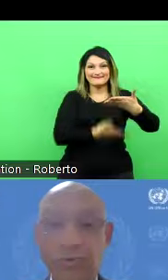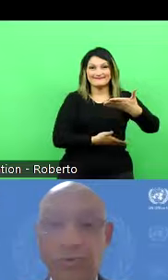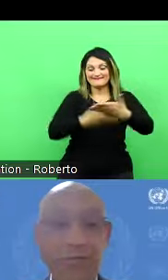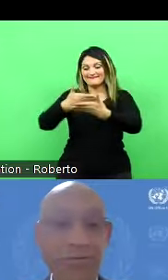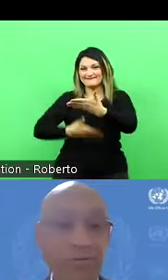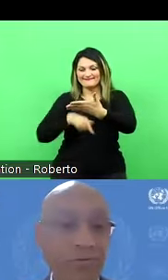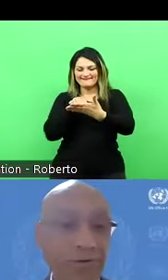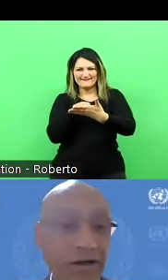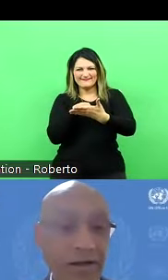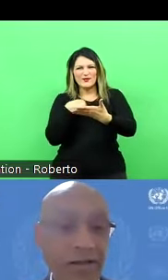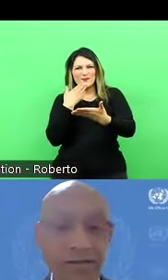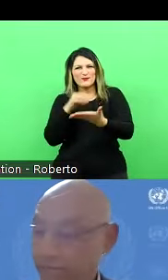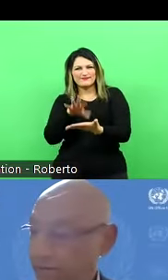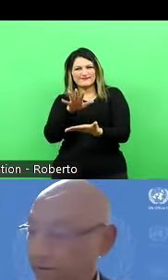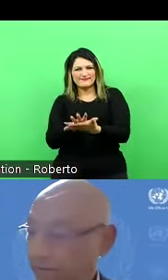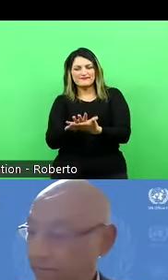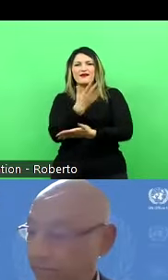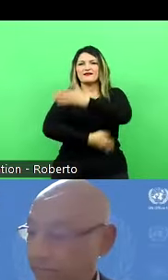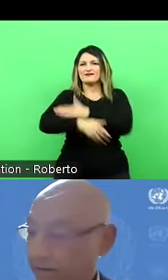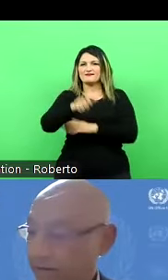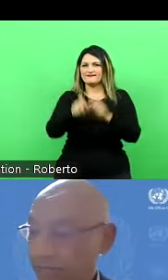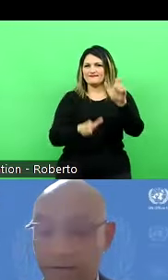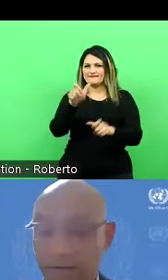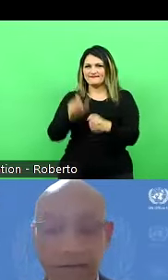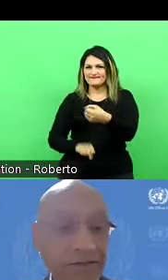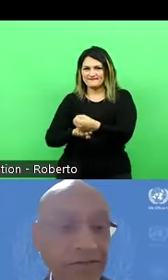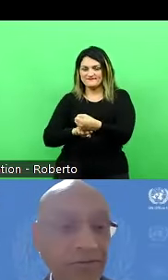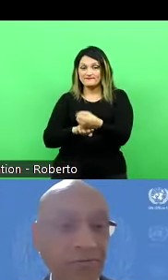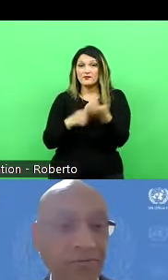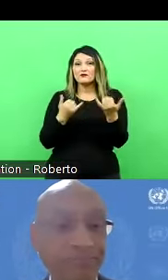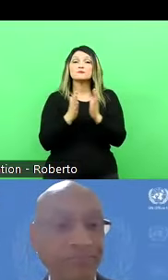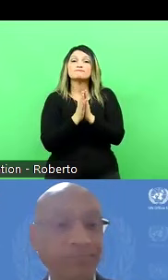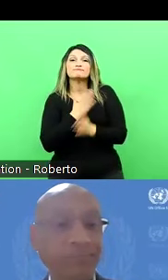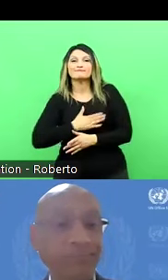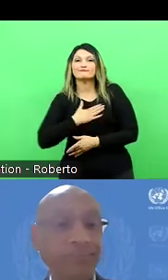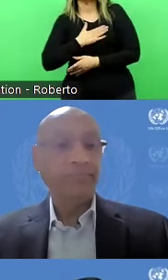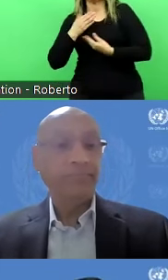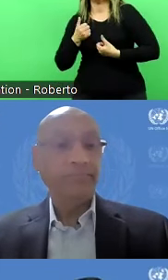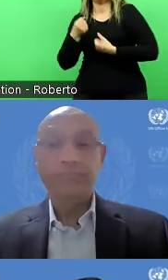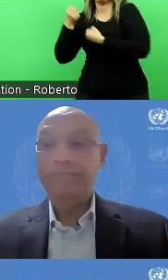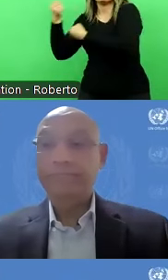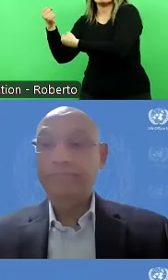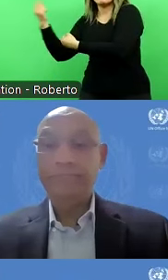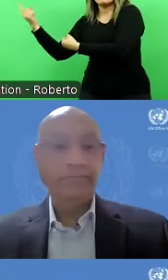to introduce the scorecard and some and the applications. Over.